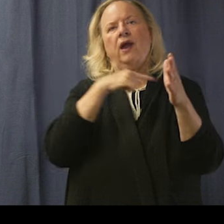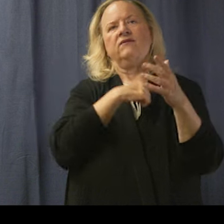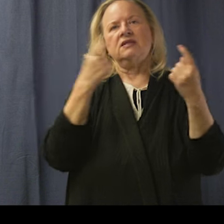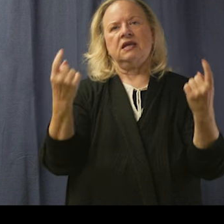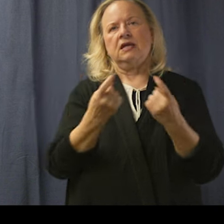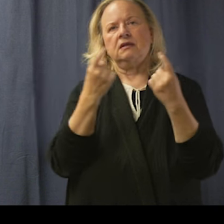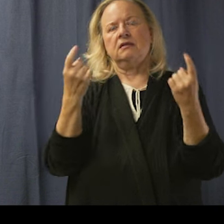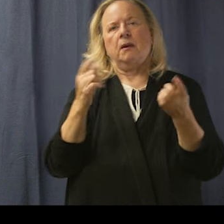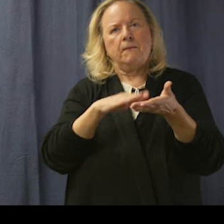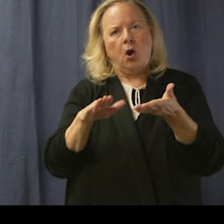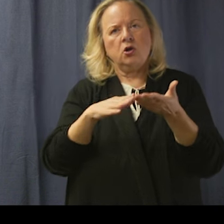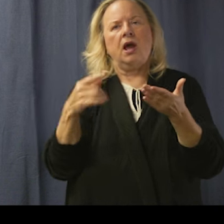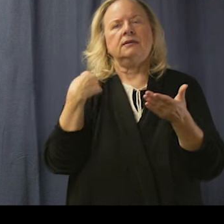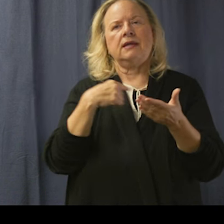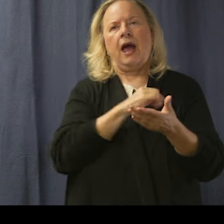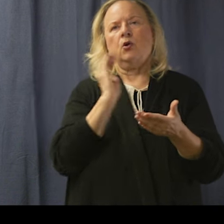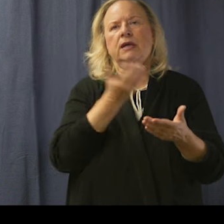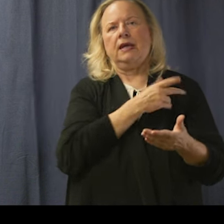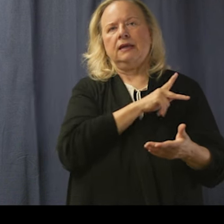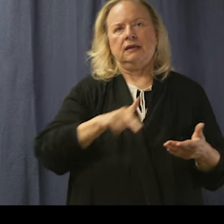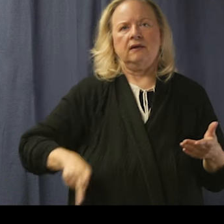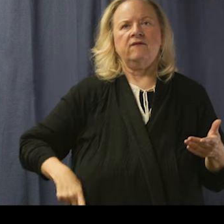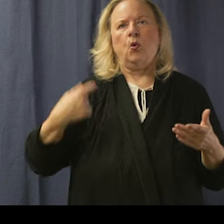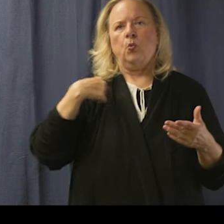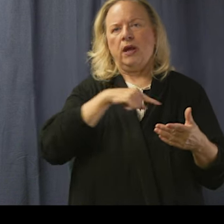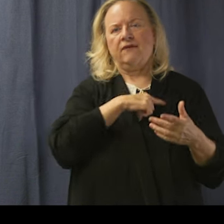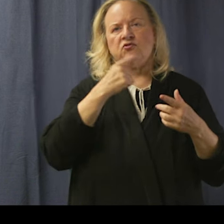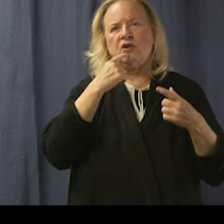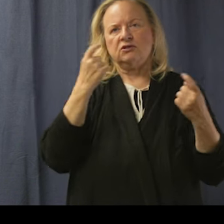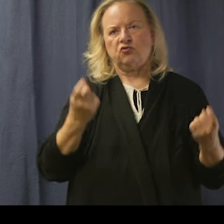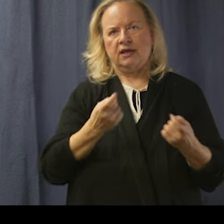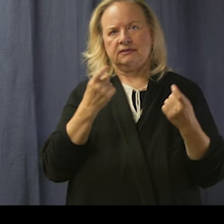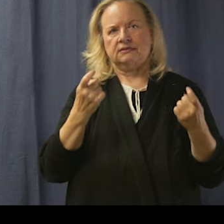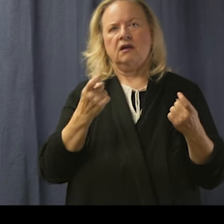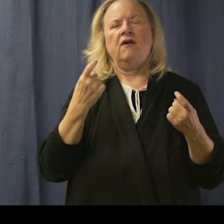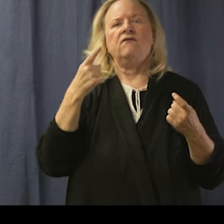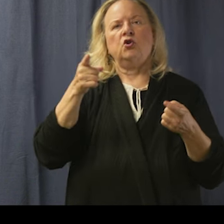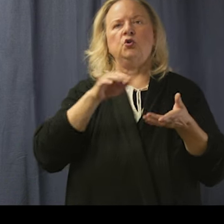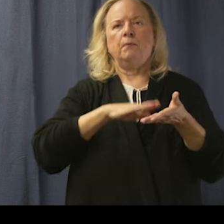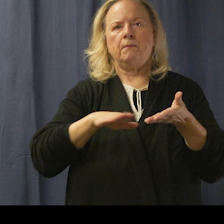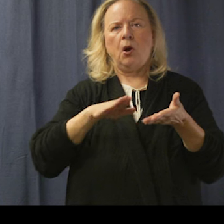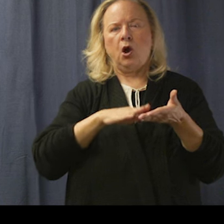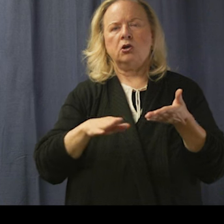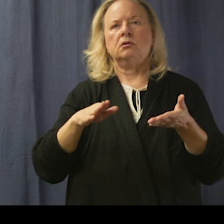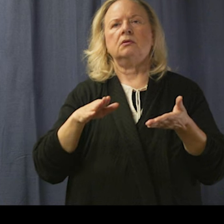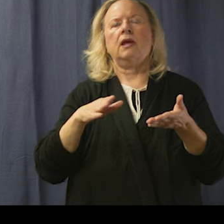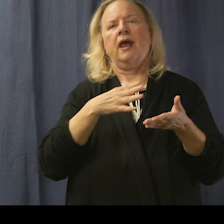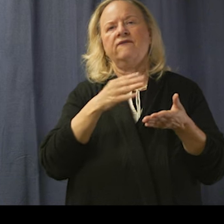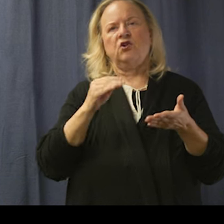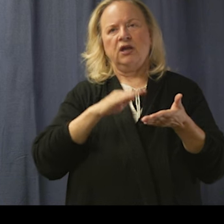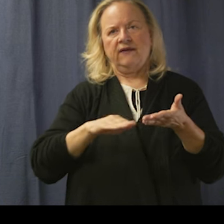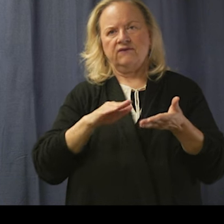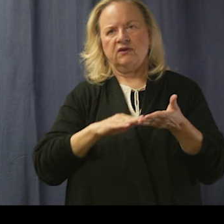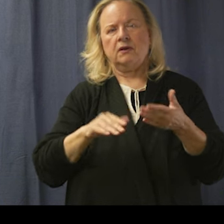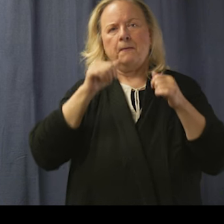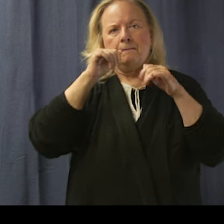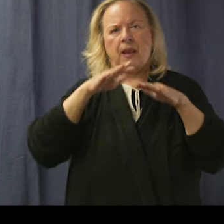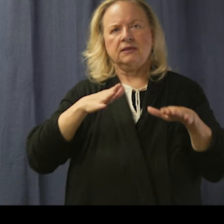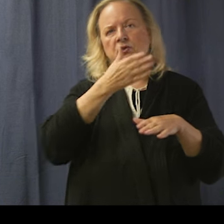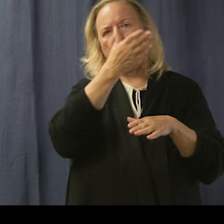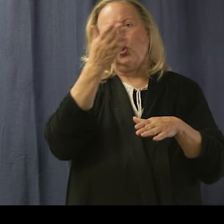we have sinned. Pardon us, our King, for we have transgressed. For you pardon and